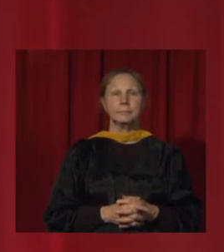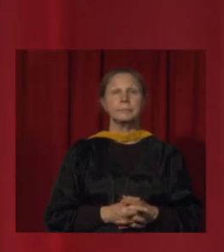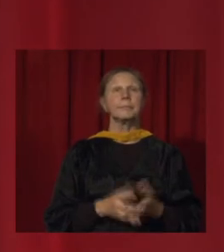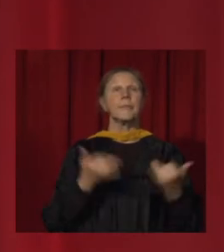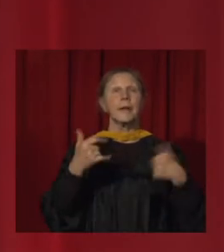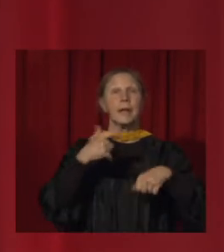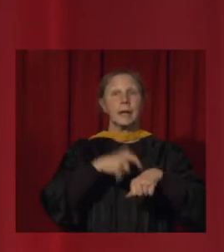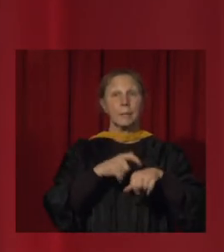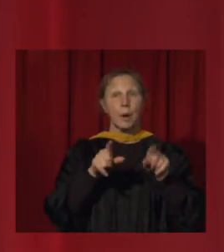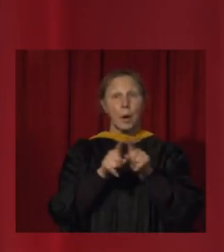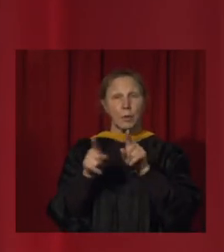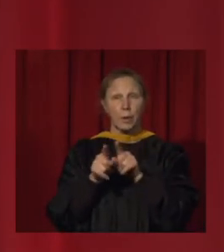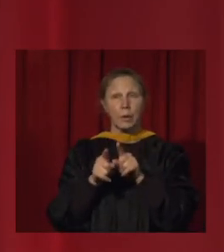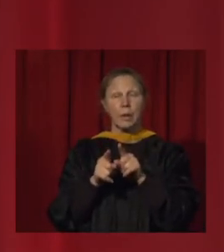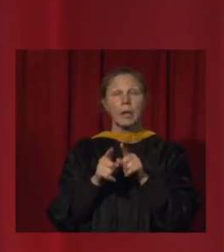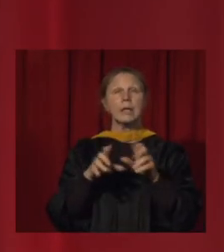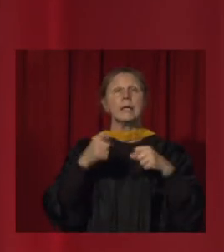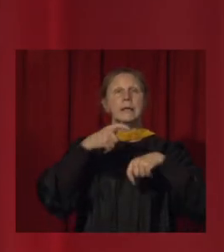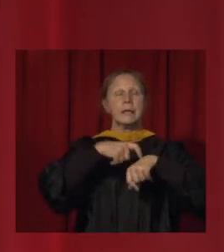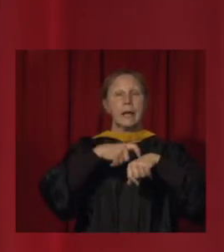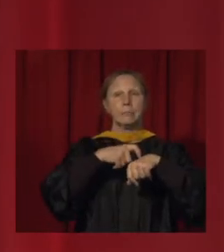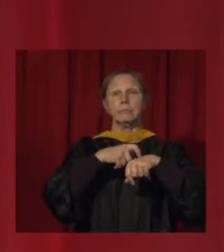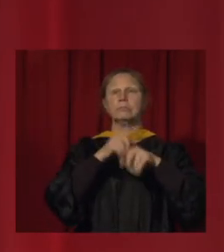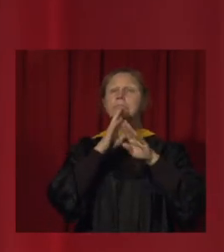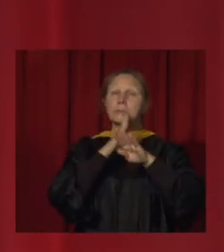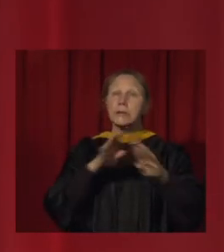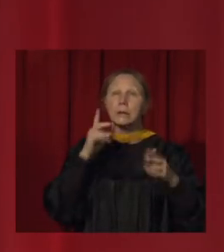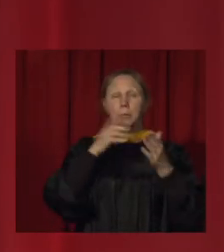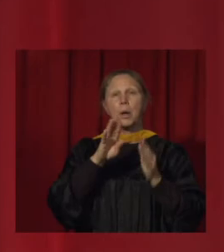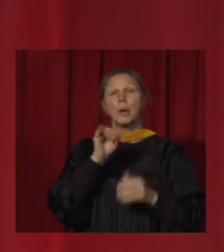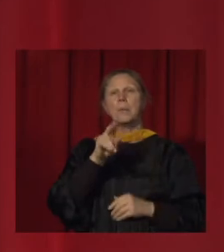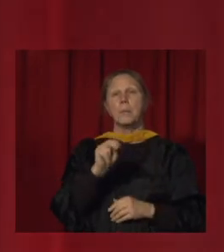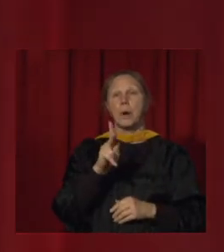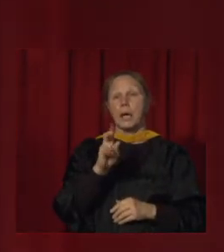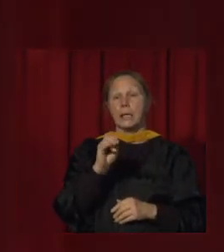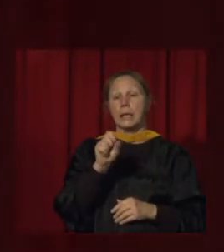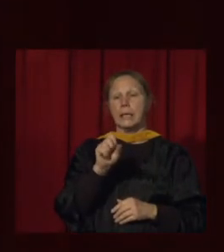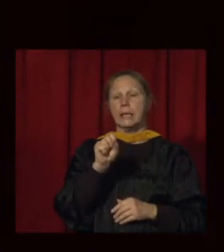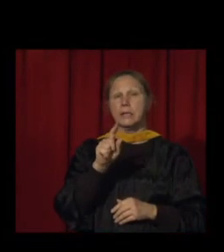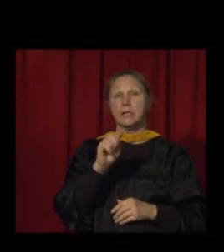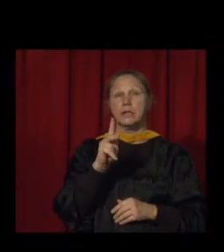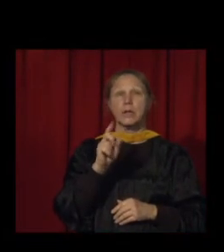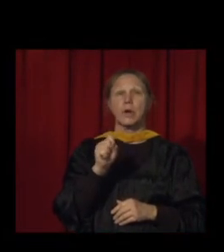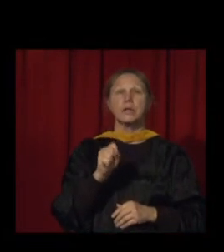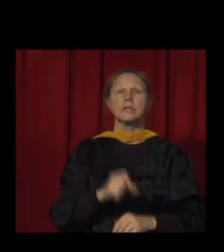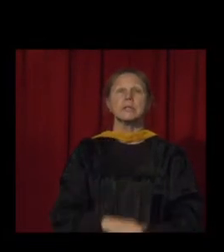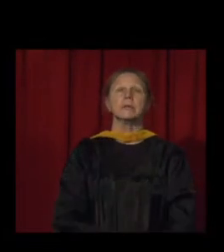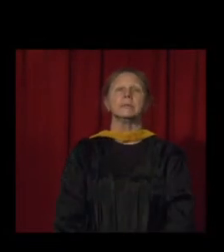At this time, we would also like to take a moment of silence to honor Brian Keith Starks.